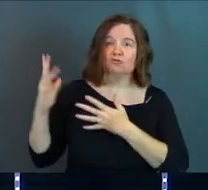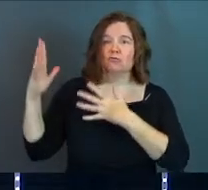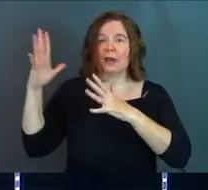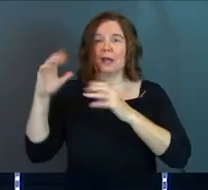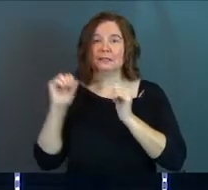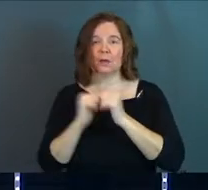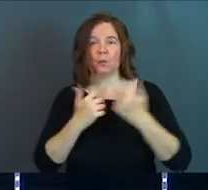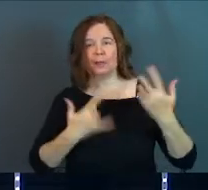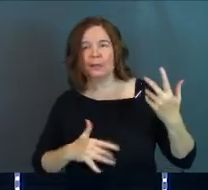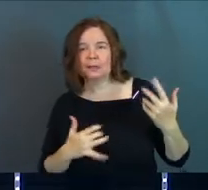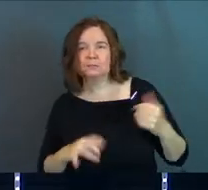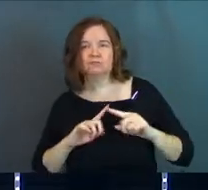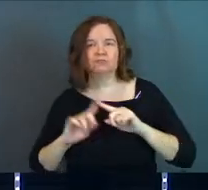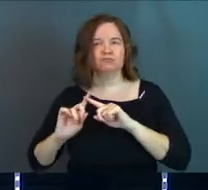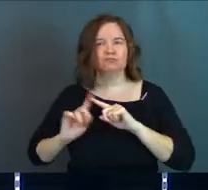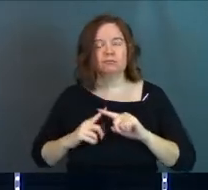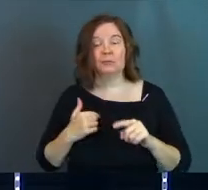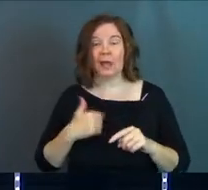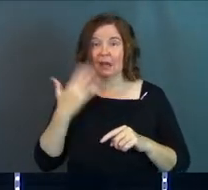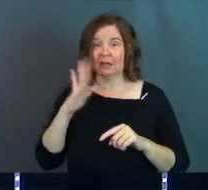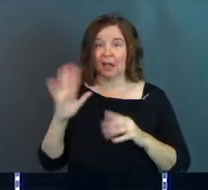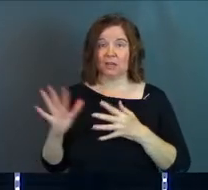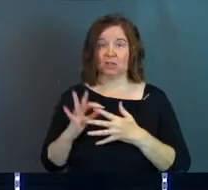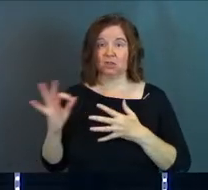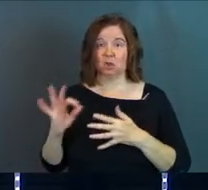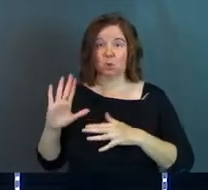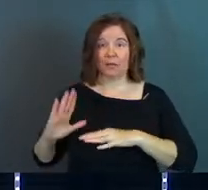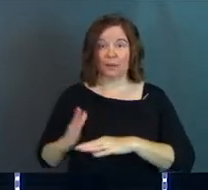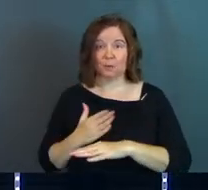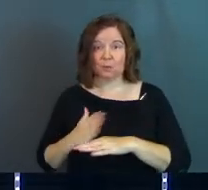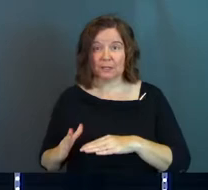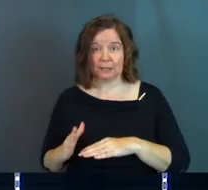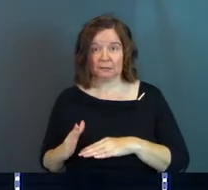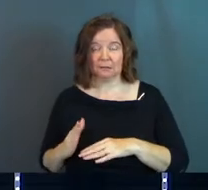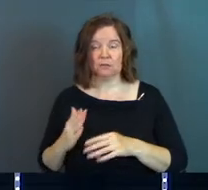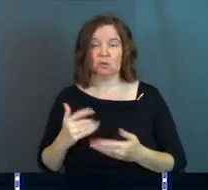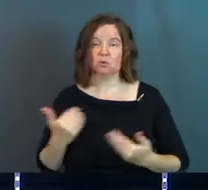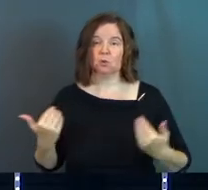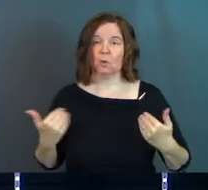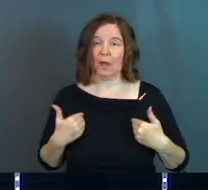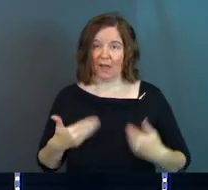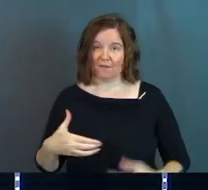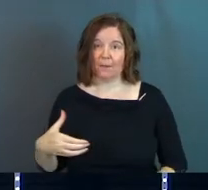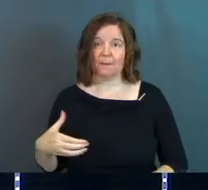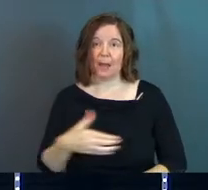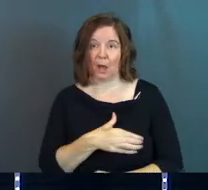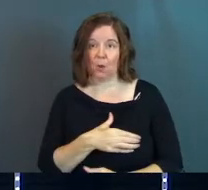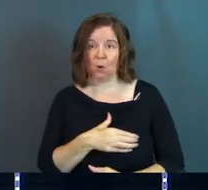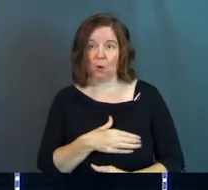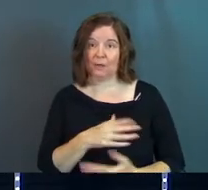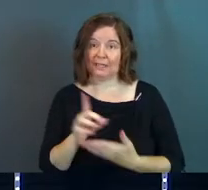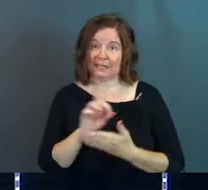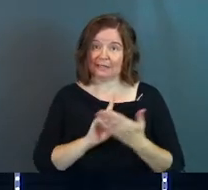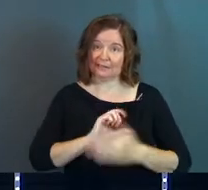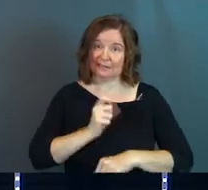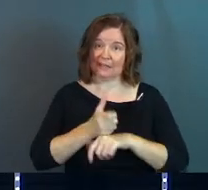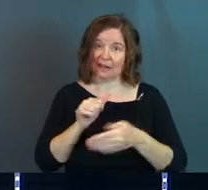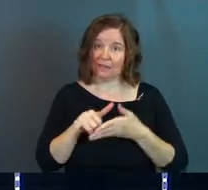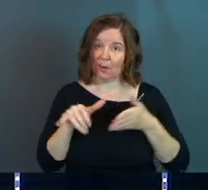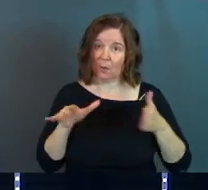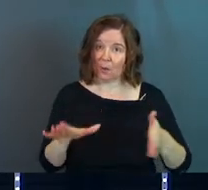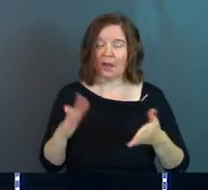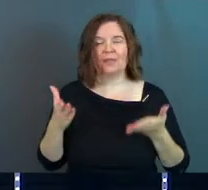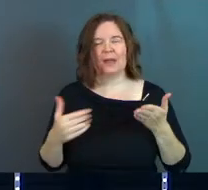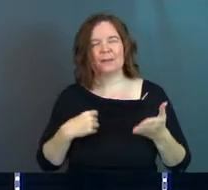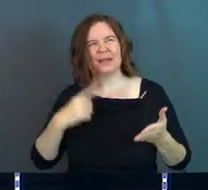with instruments. And the fact that God has chosen music to have power. He designed it that way.